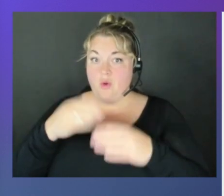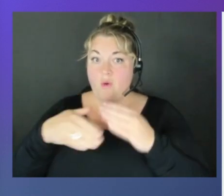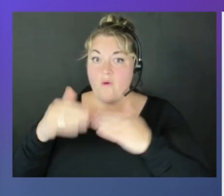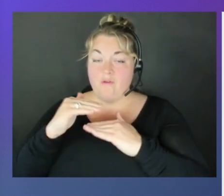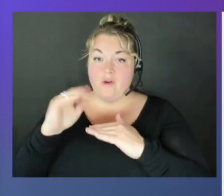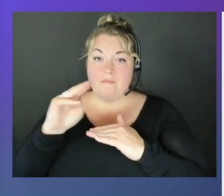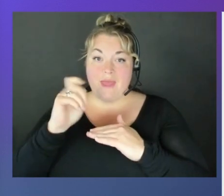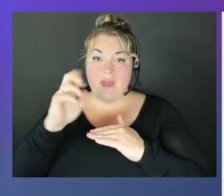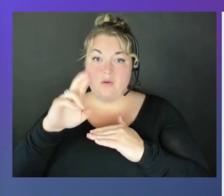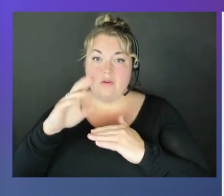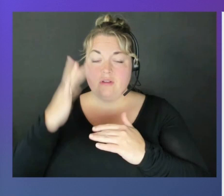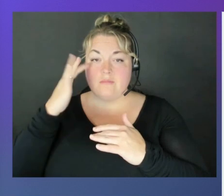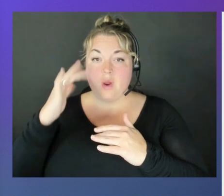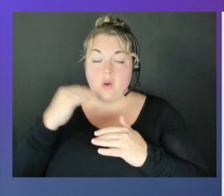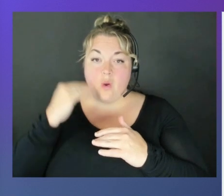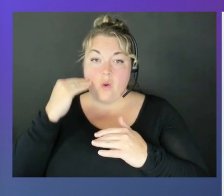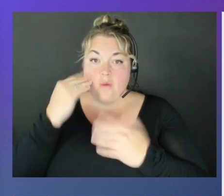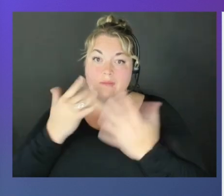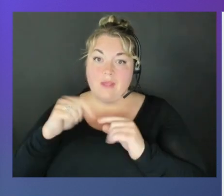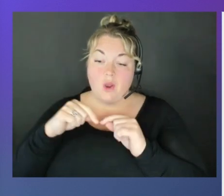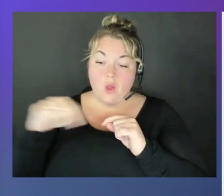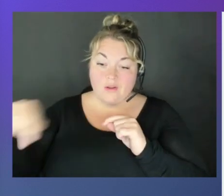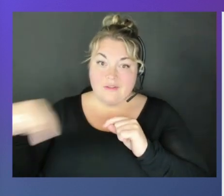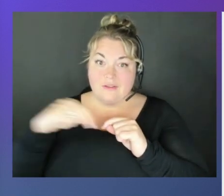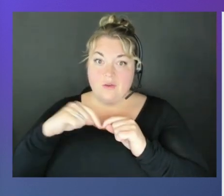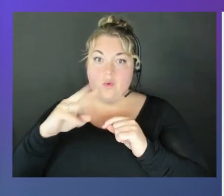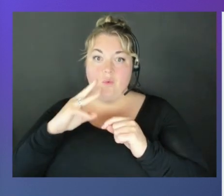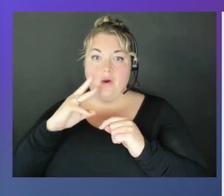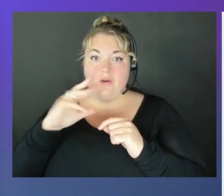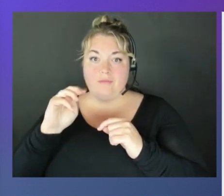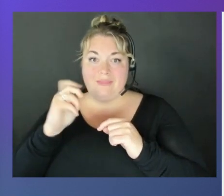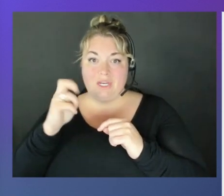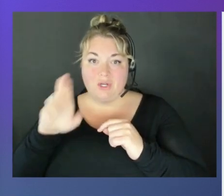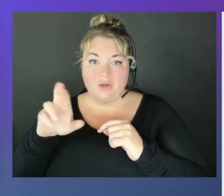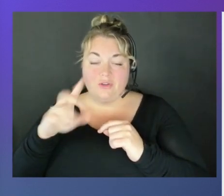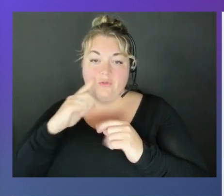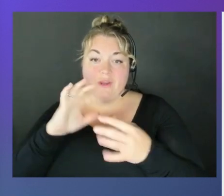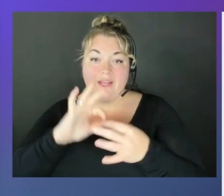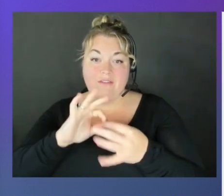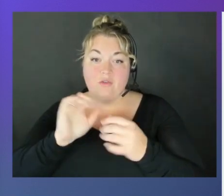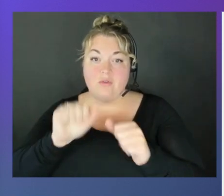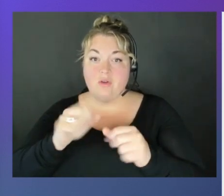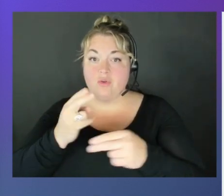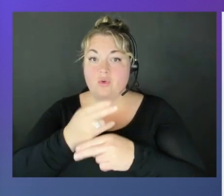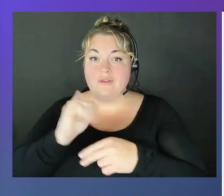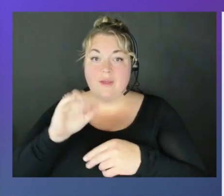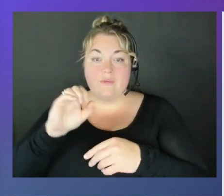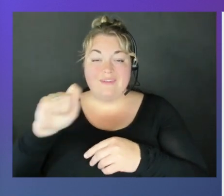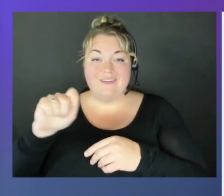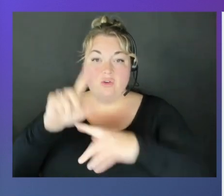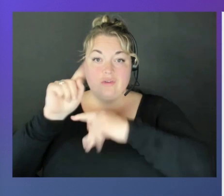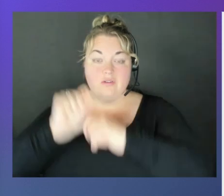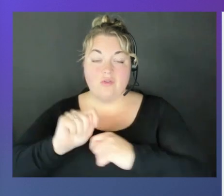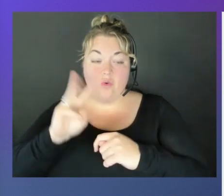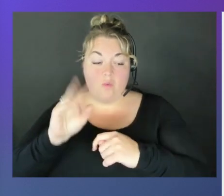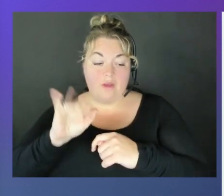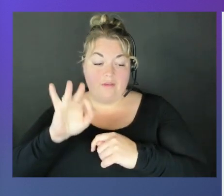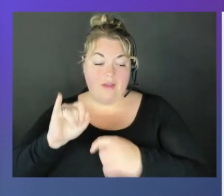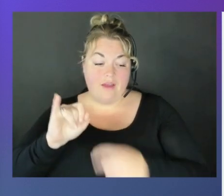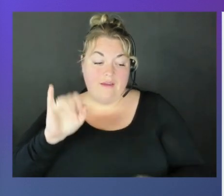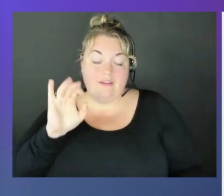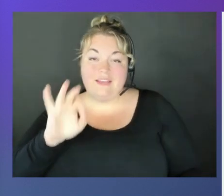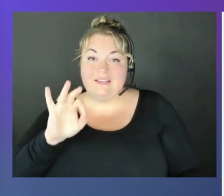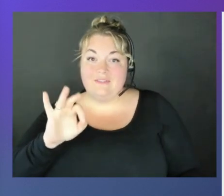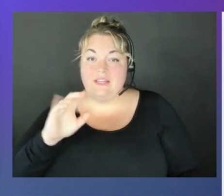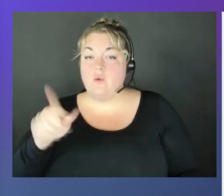distances, water meters, etc. You might use Sidewalk. For connectivity, you can use IoT, the traditional Wi-Fi connectivity. The only thing we don't have there